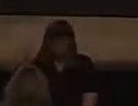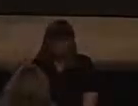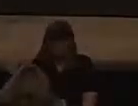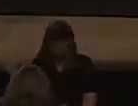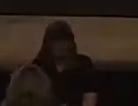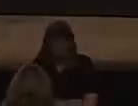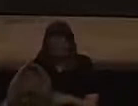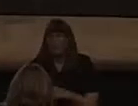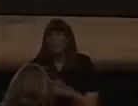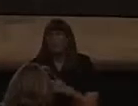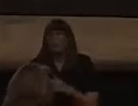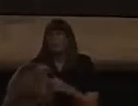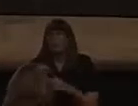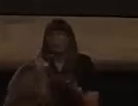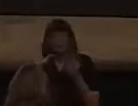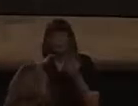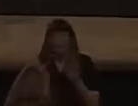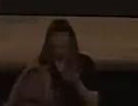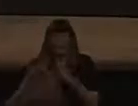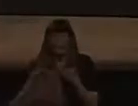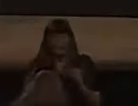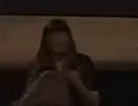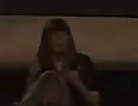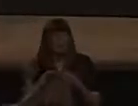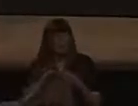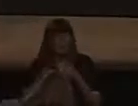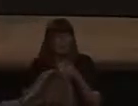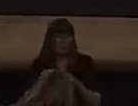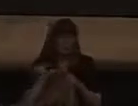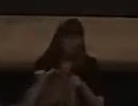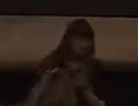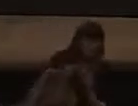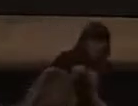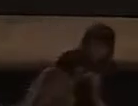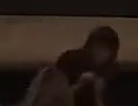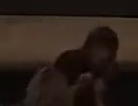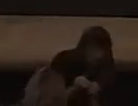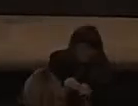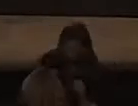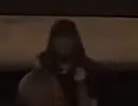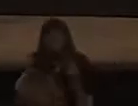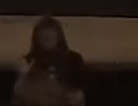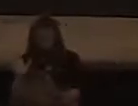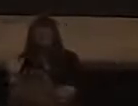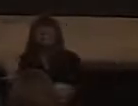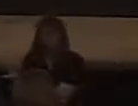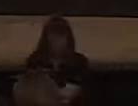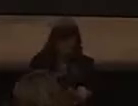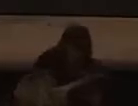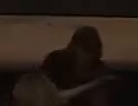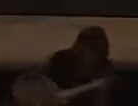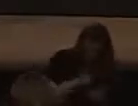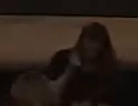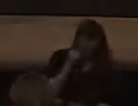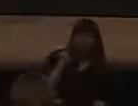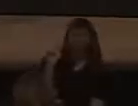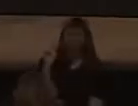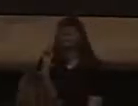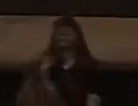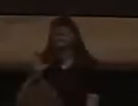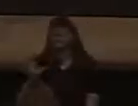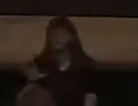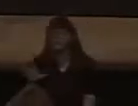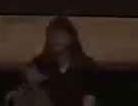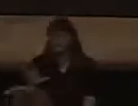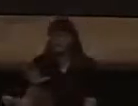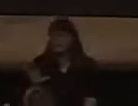And wonderful things came out of that, including lots of compliments for New York City